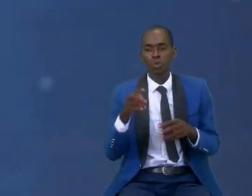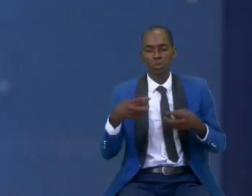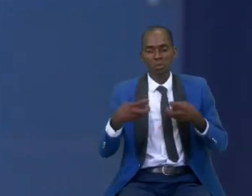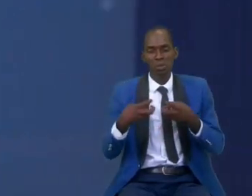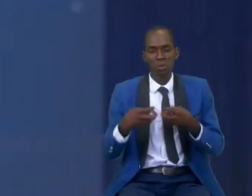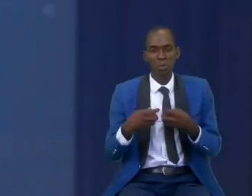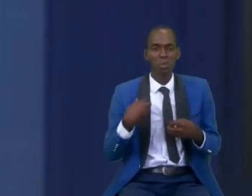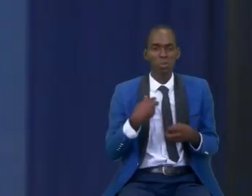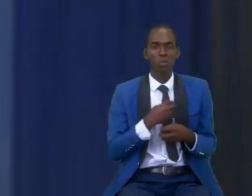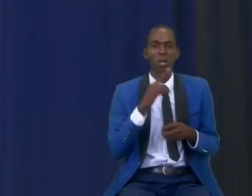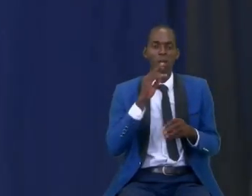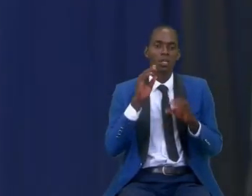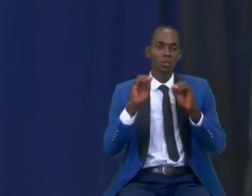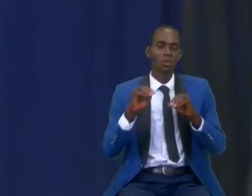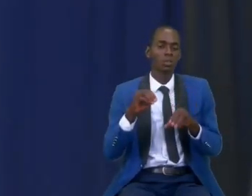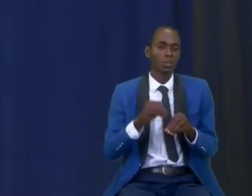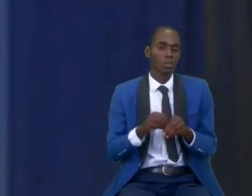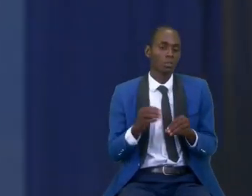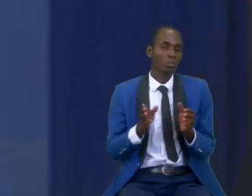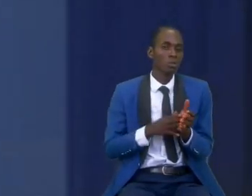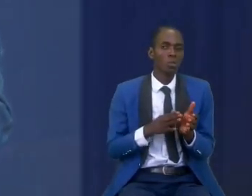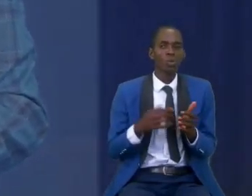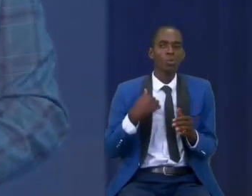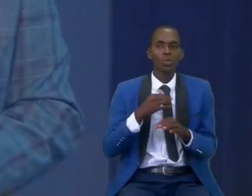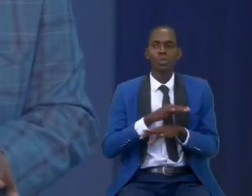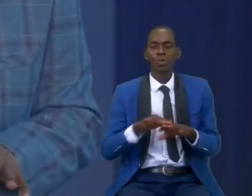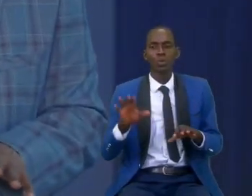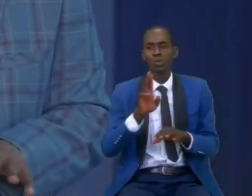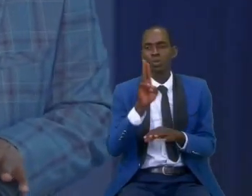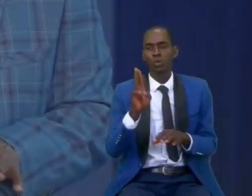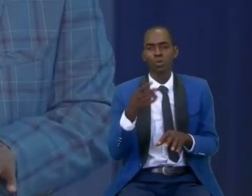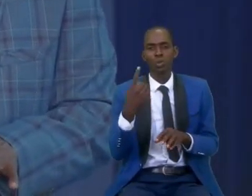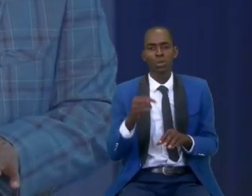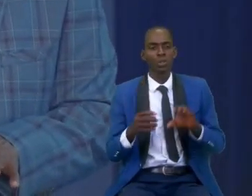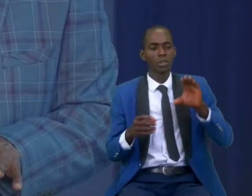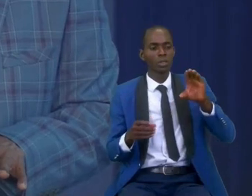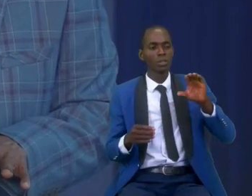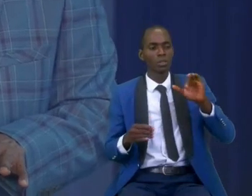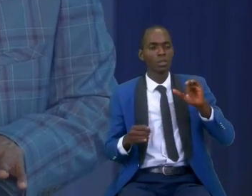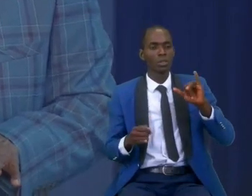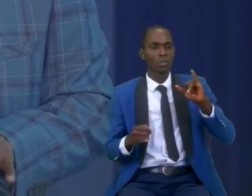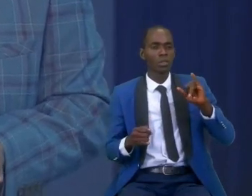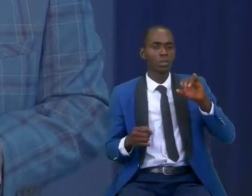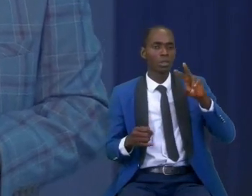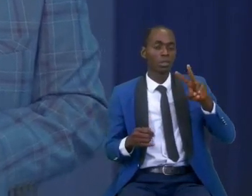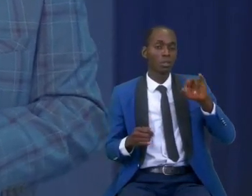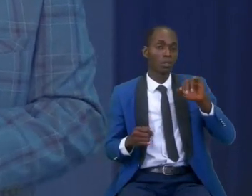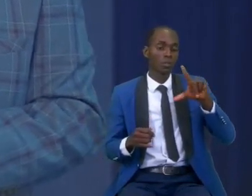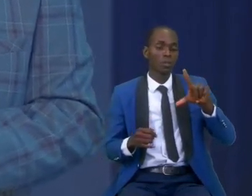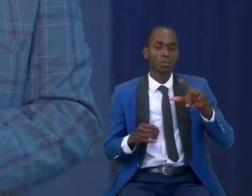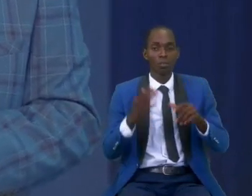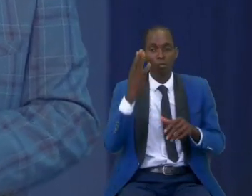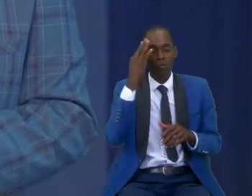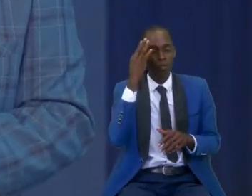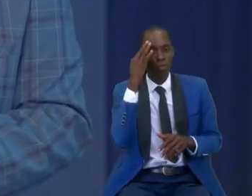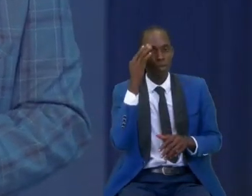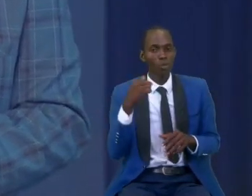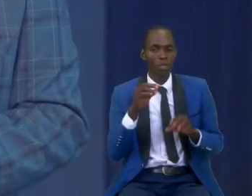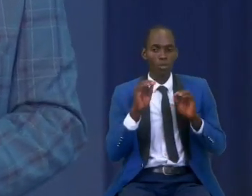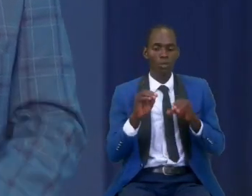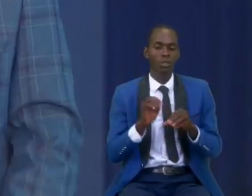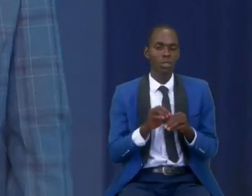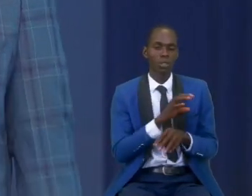are taught. They only use the knowledge they have that deforms them